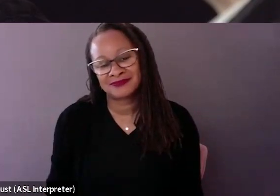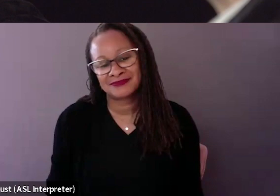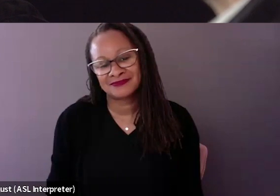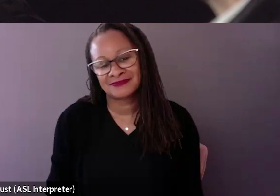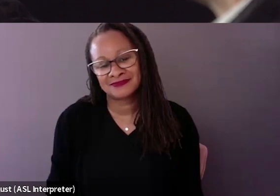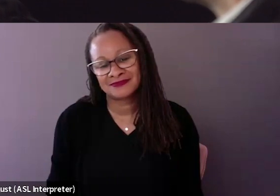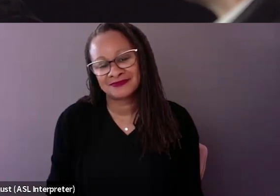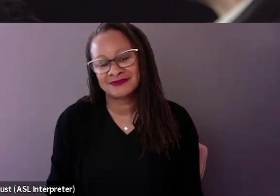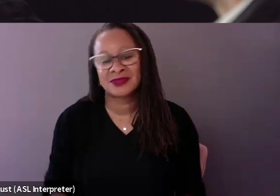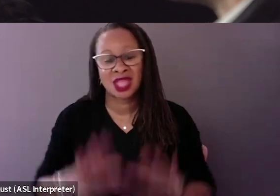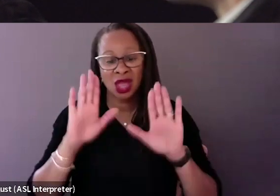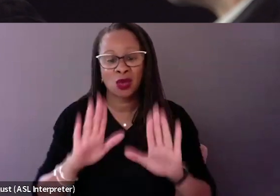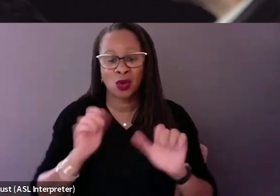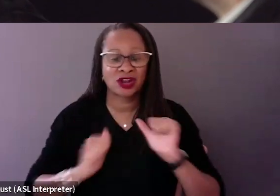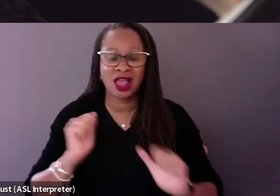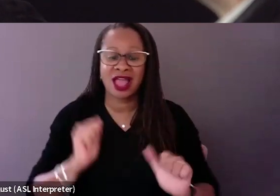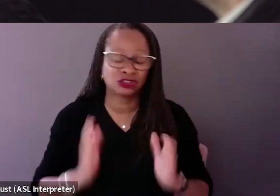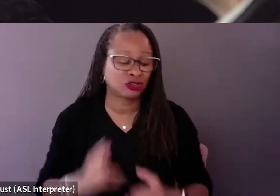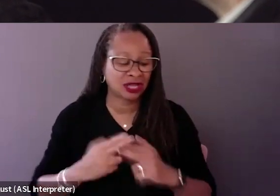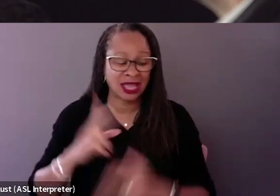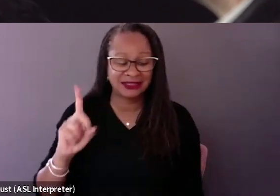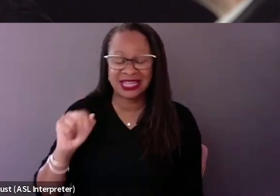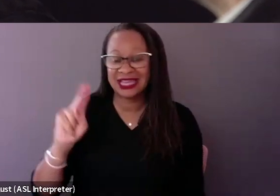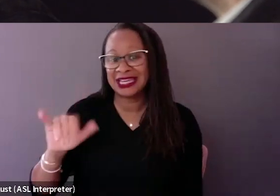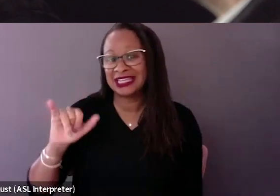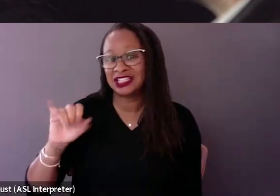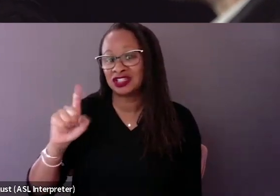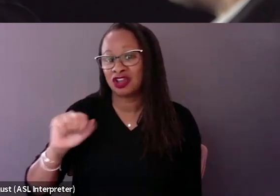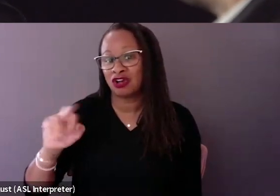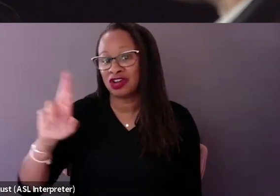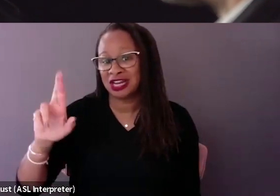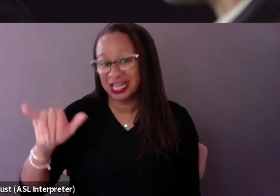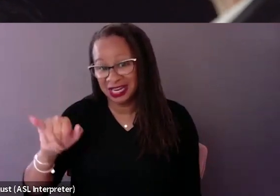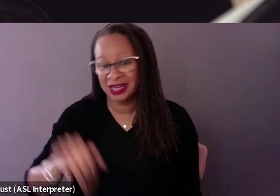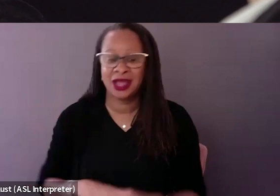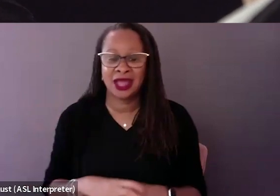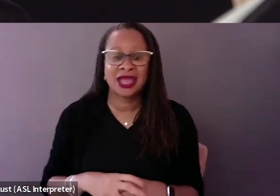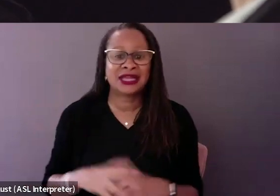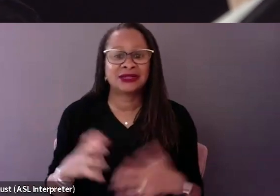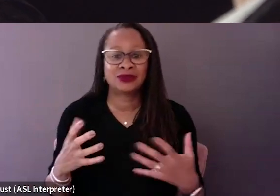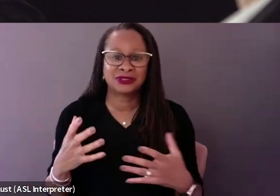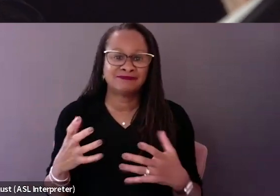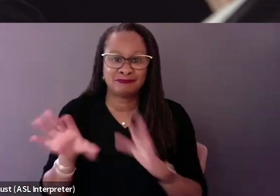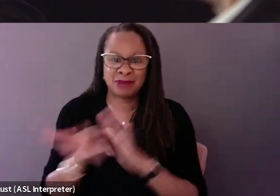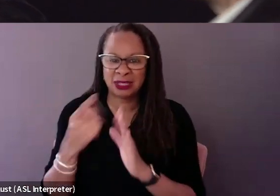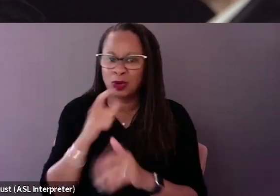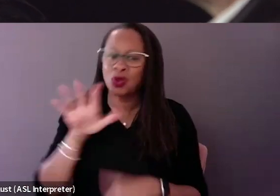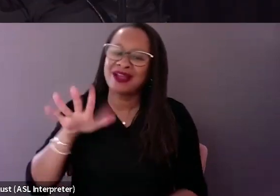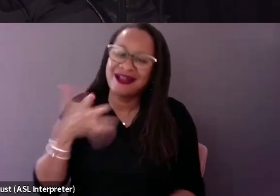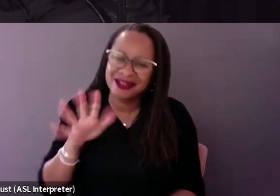so this wonderful actor Danny Azari was we basically cast someone who kind of walked like him, but